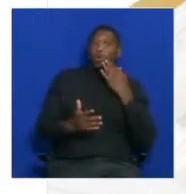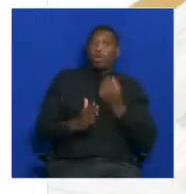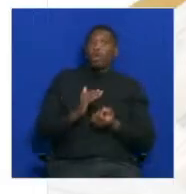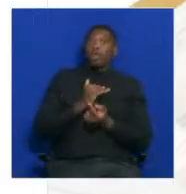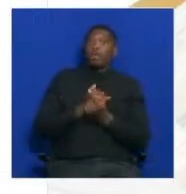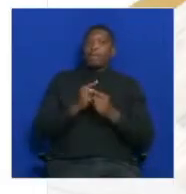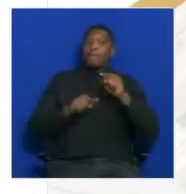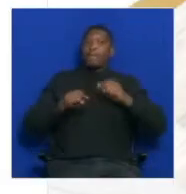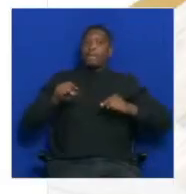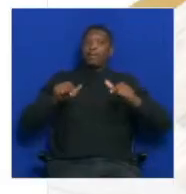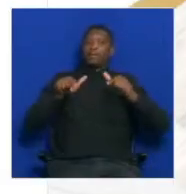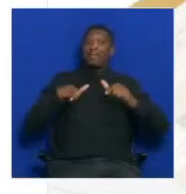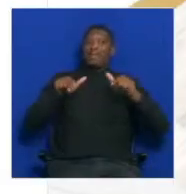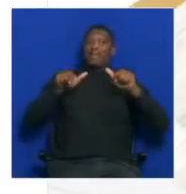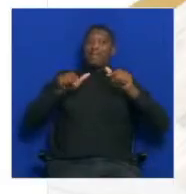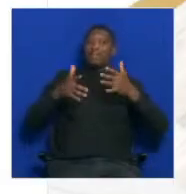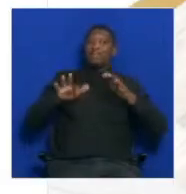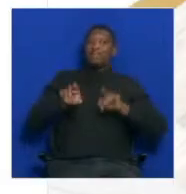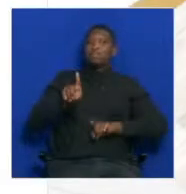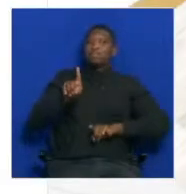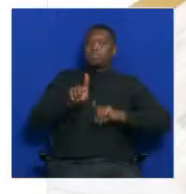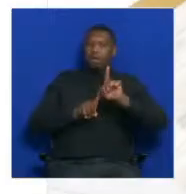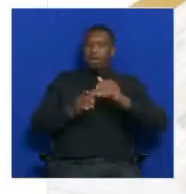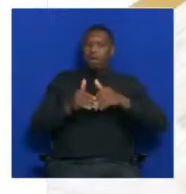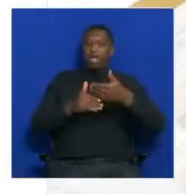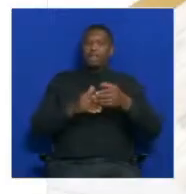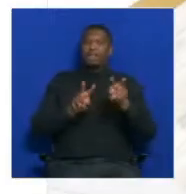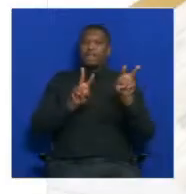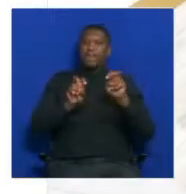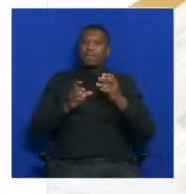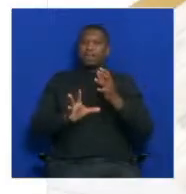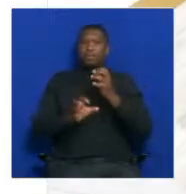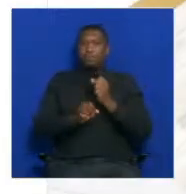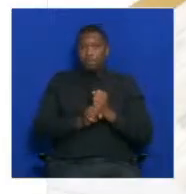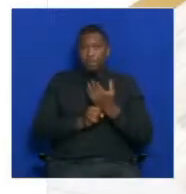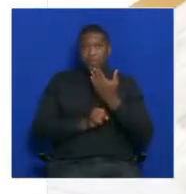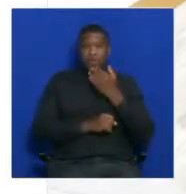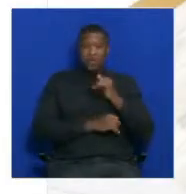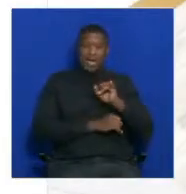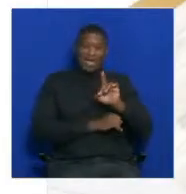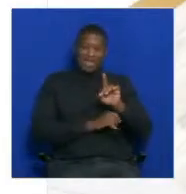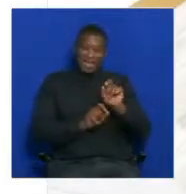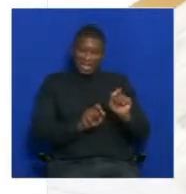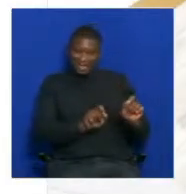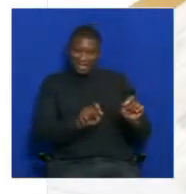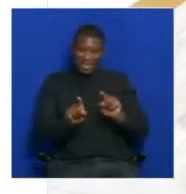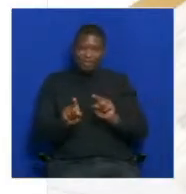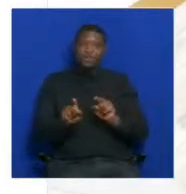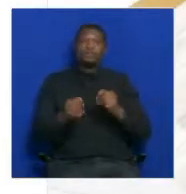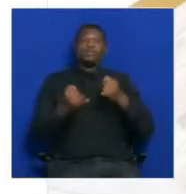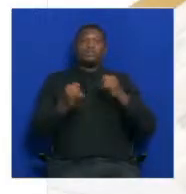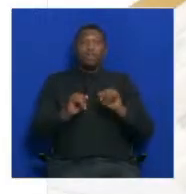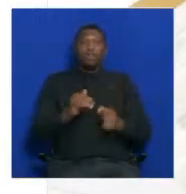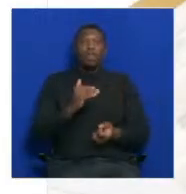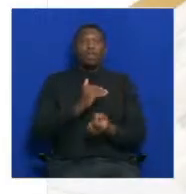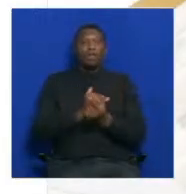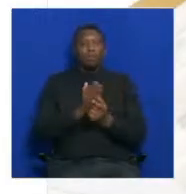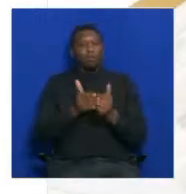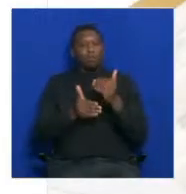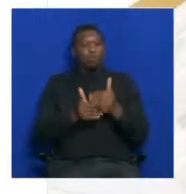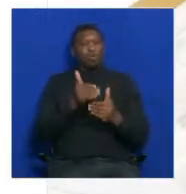a matter is received, assessed, and authorized by ID alone, the very protection that the process was designed to